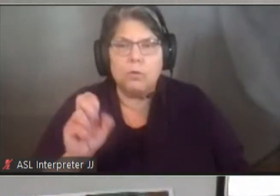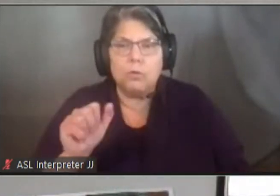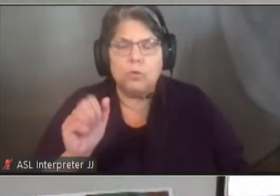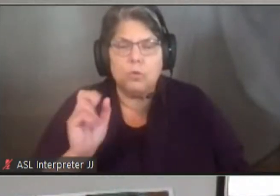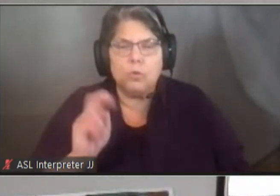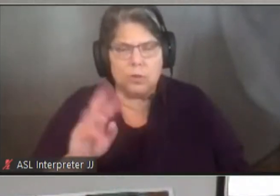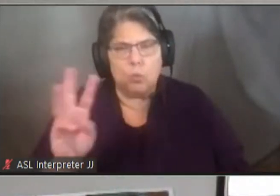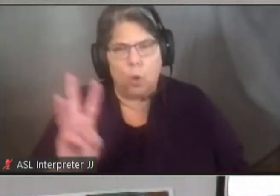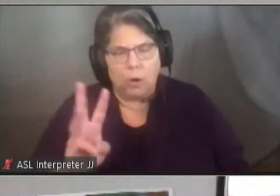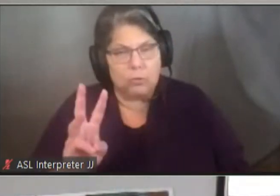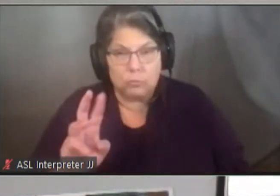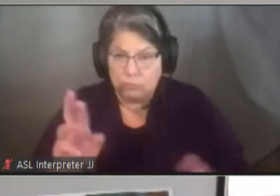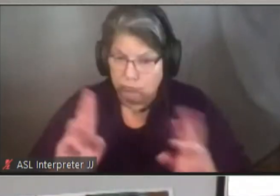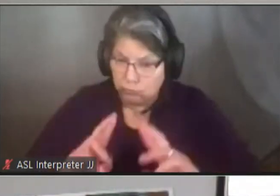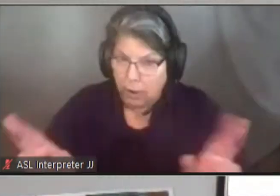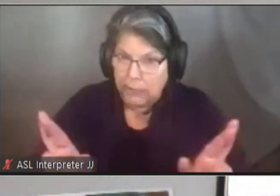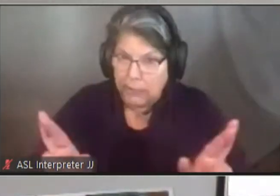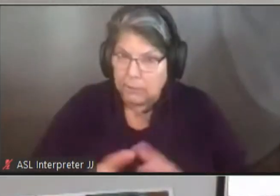Susan, whenever you're ready.